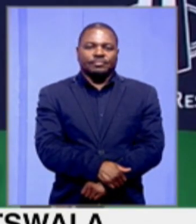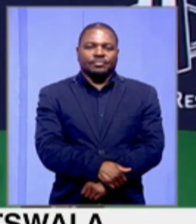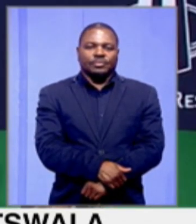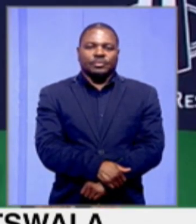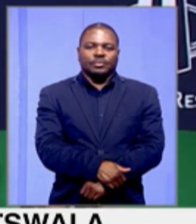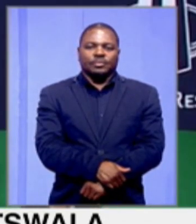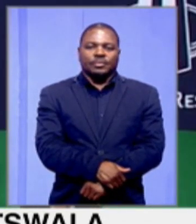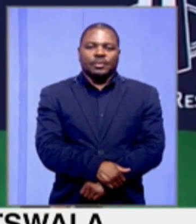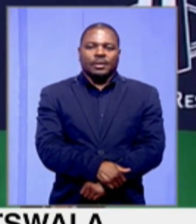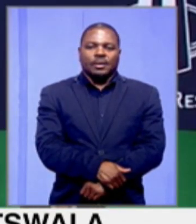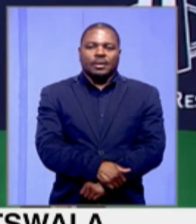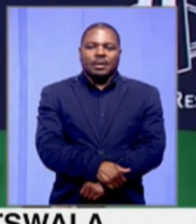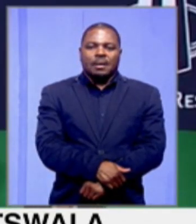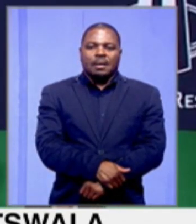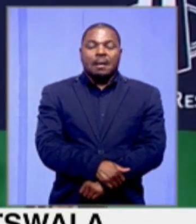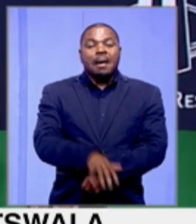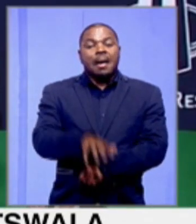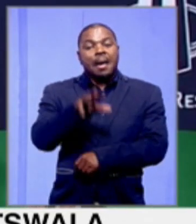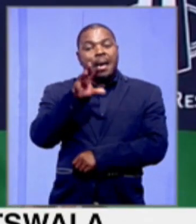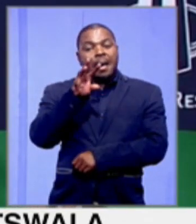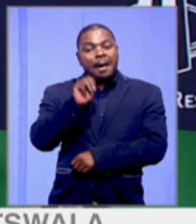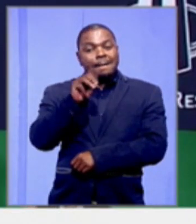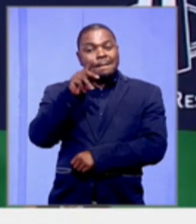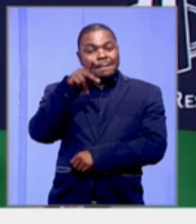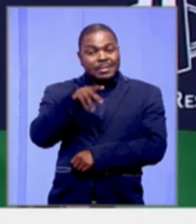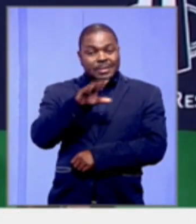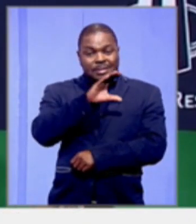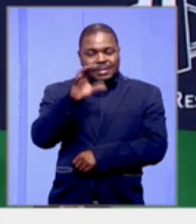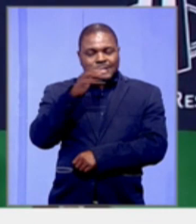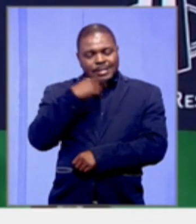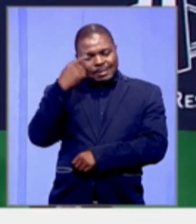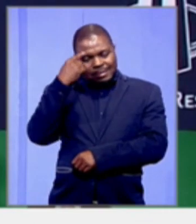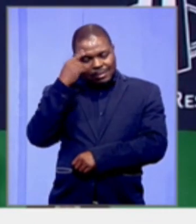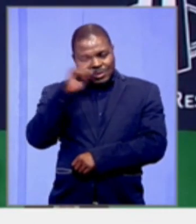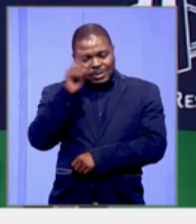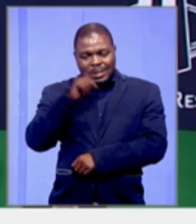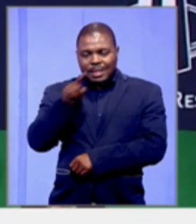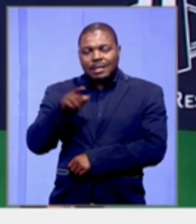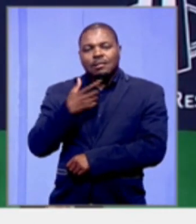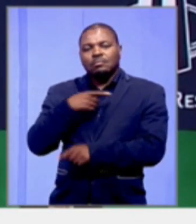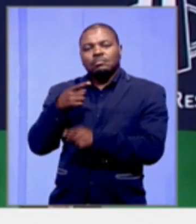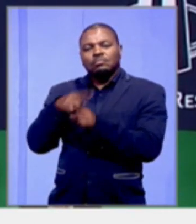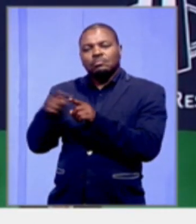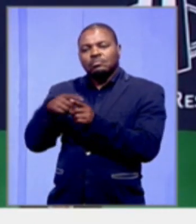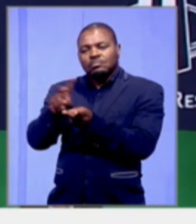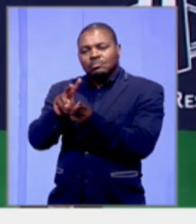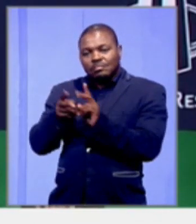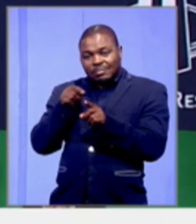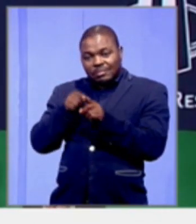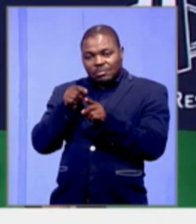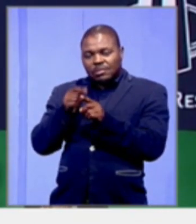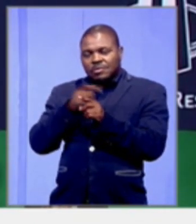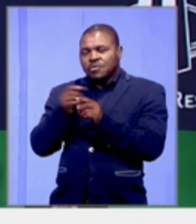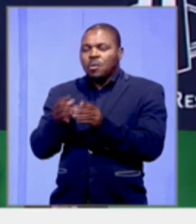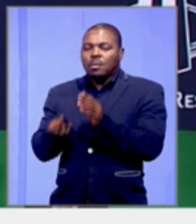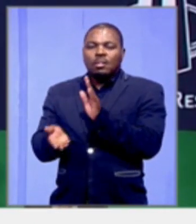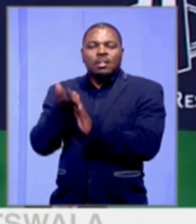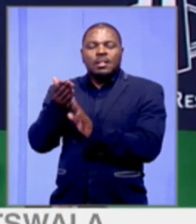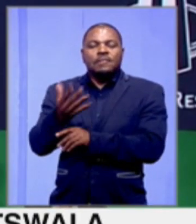The MPC decided to increase the repurchase rate by 50 basis points